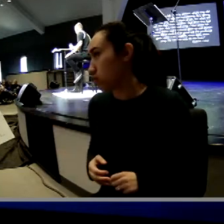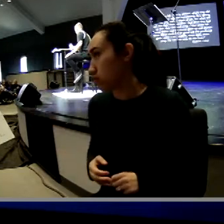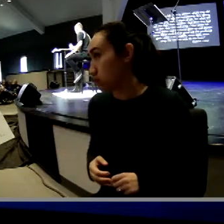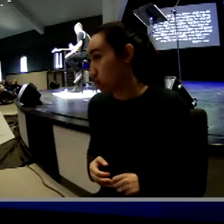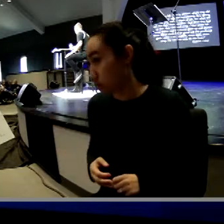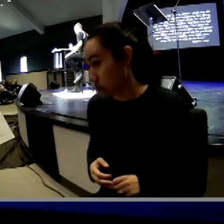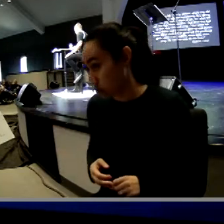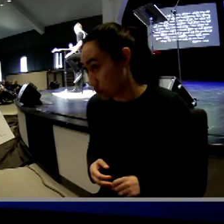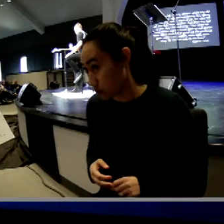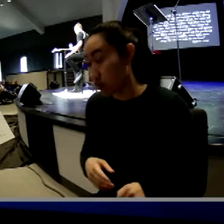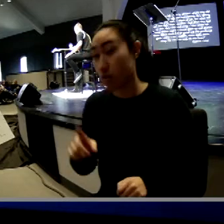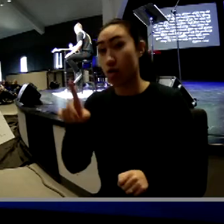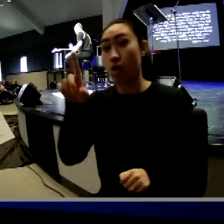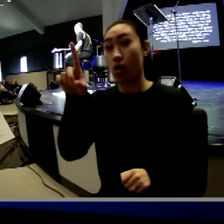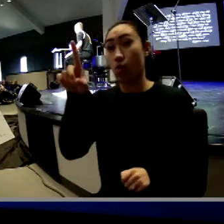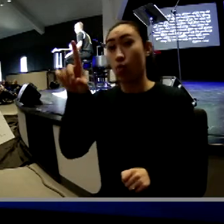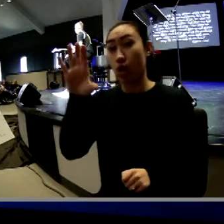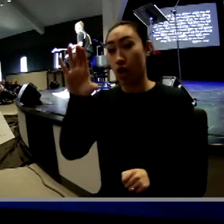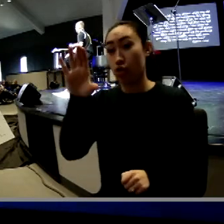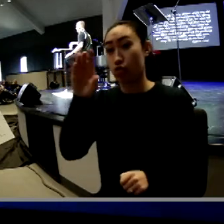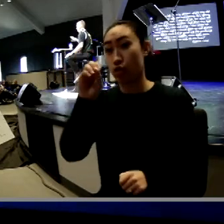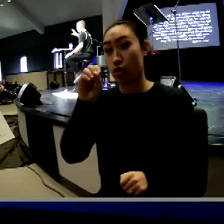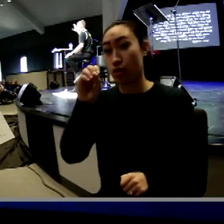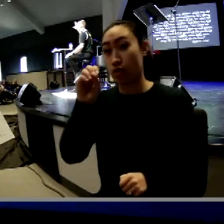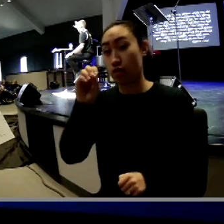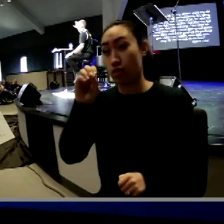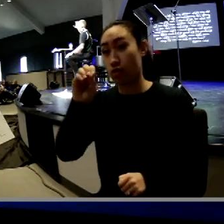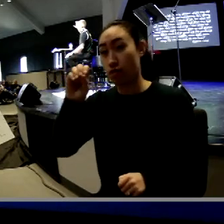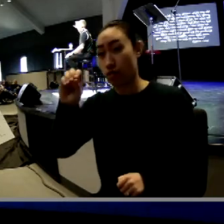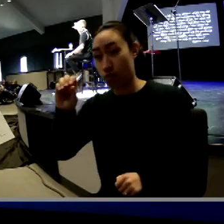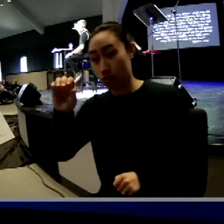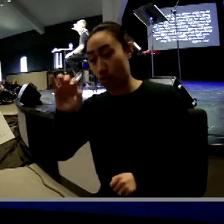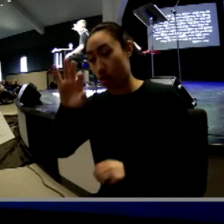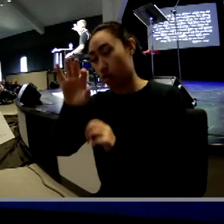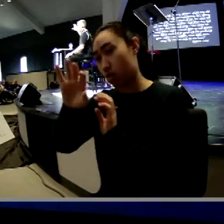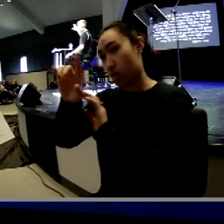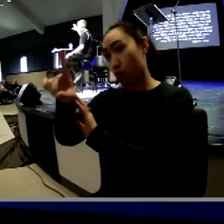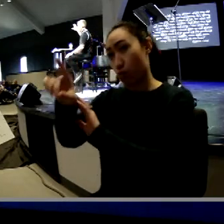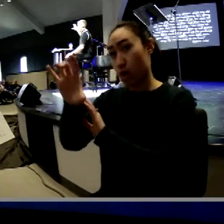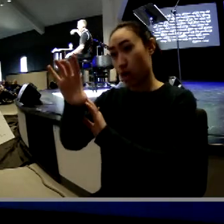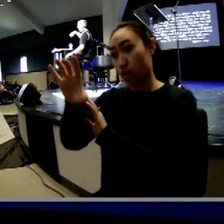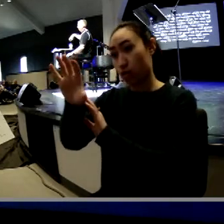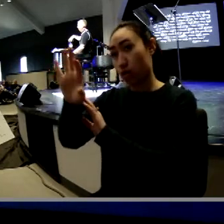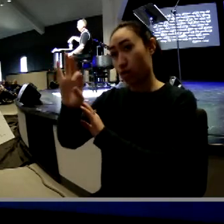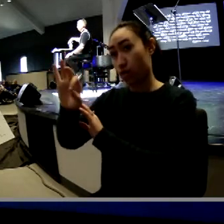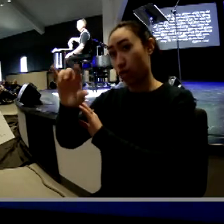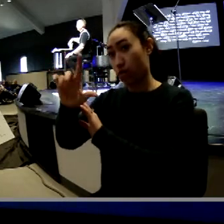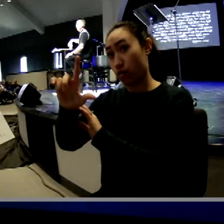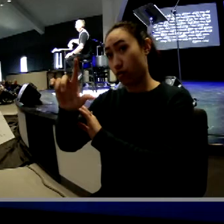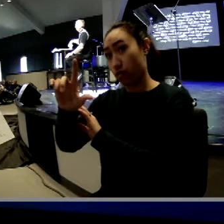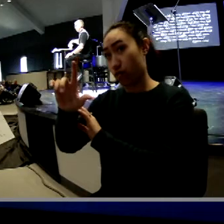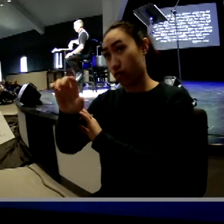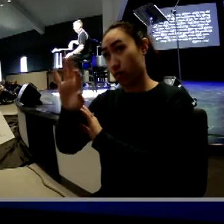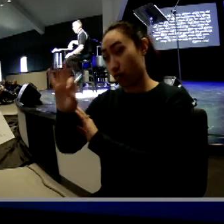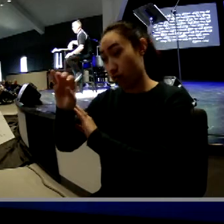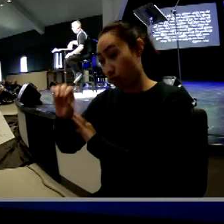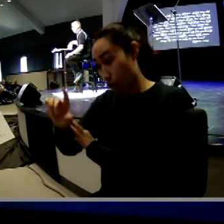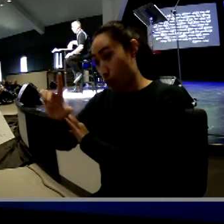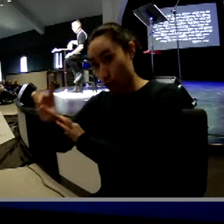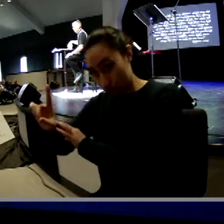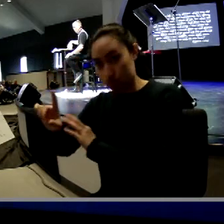because the Lord blessed him. 100 is like an amazing a number. From an agricultural perspective, if